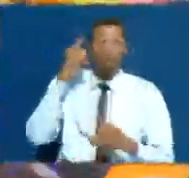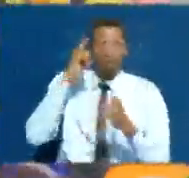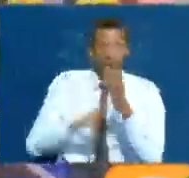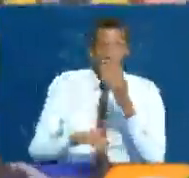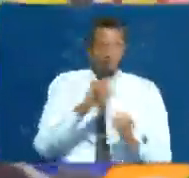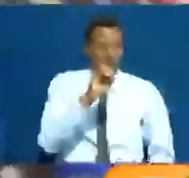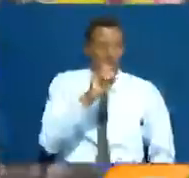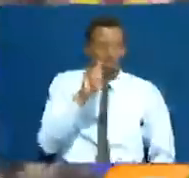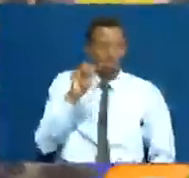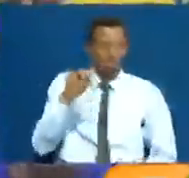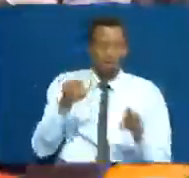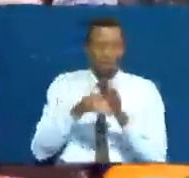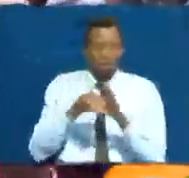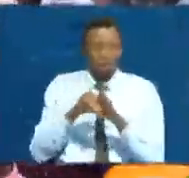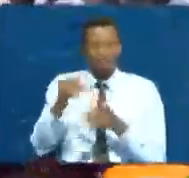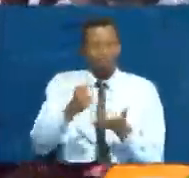membership recruitment